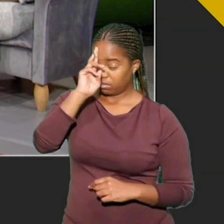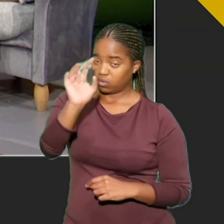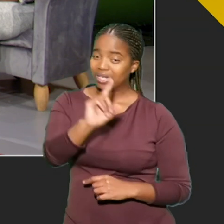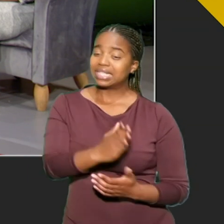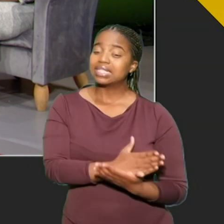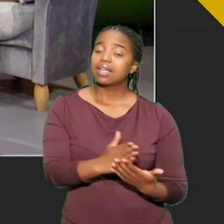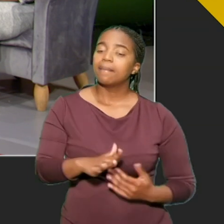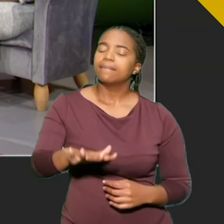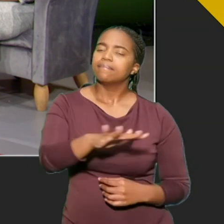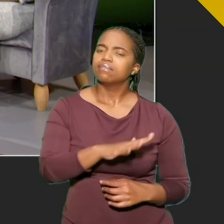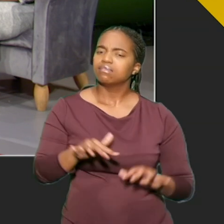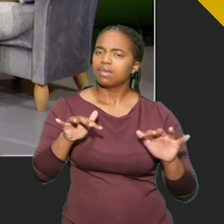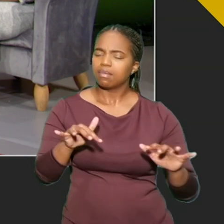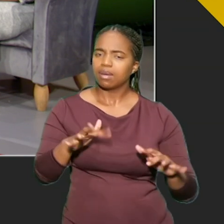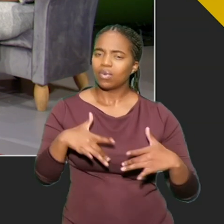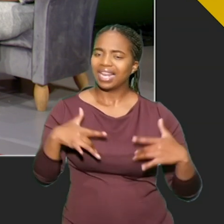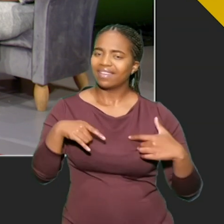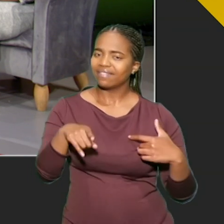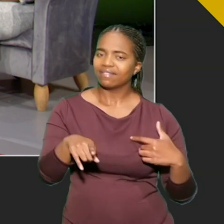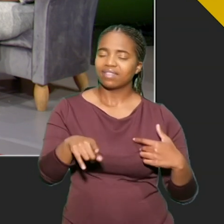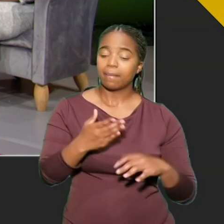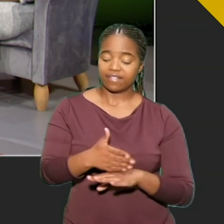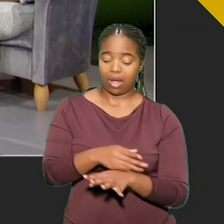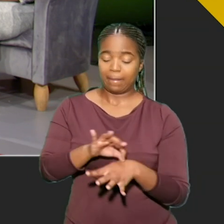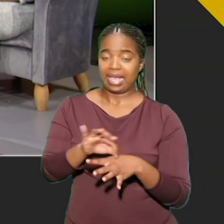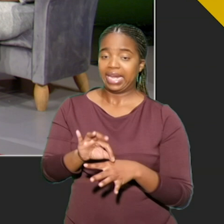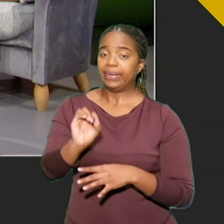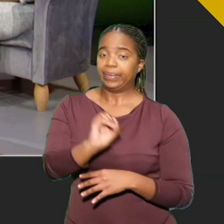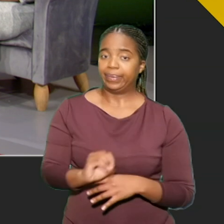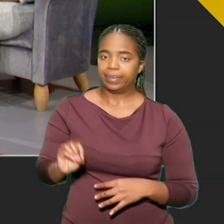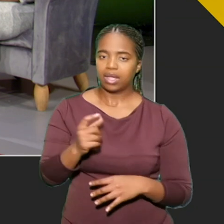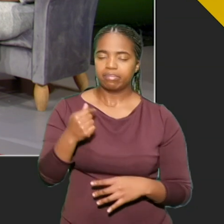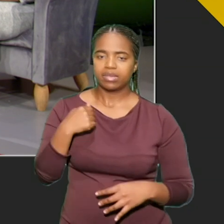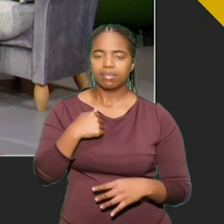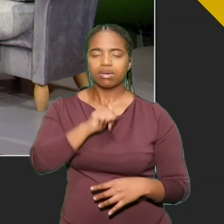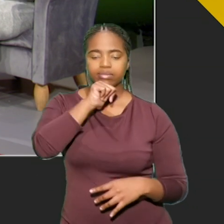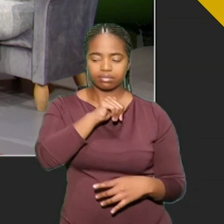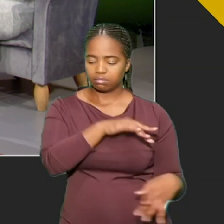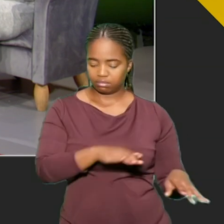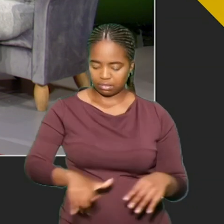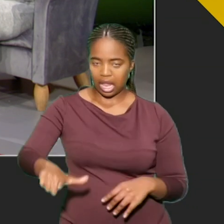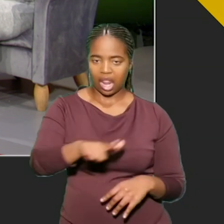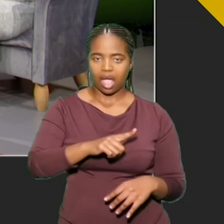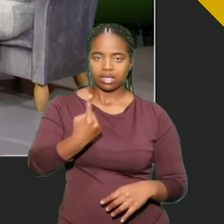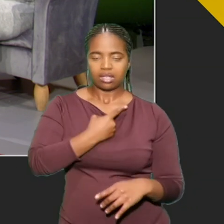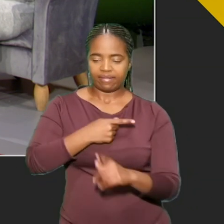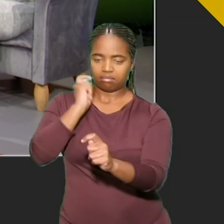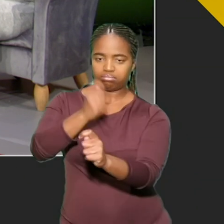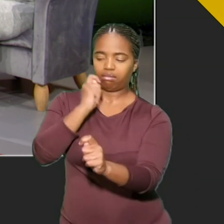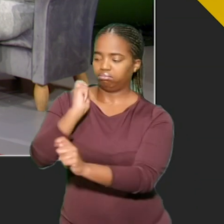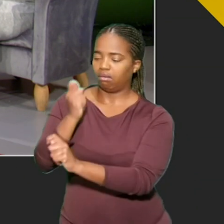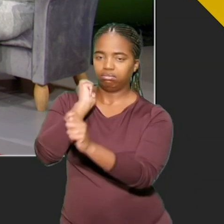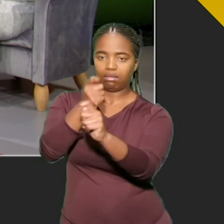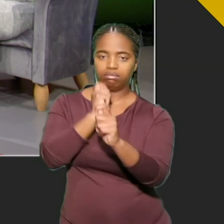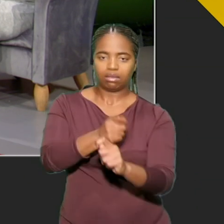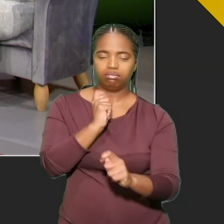the places where our people move into, there was no planning at all. Yeah. So tsonela gore batho ba take over a land by fetule ebe a squatter